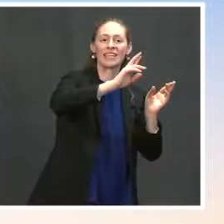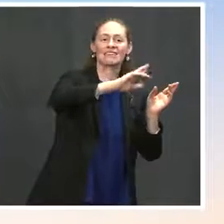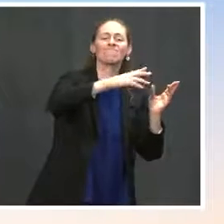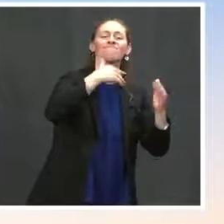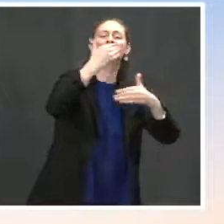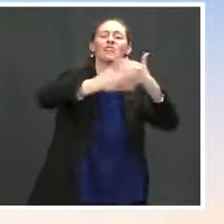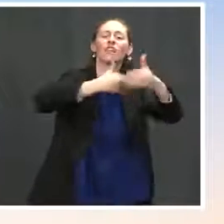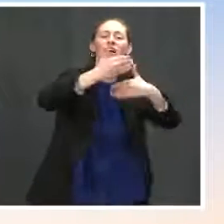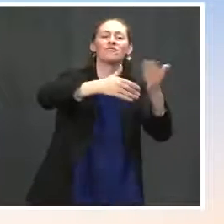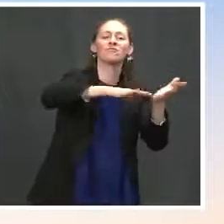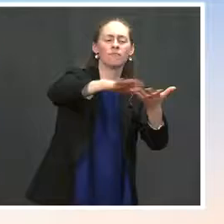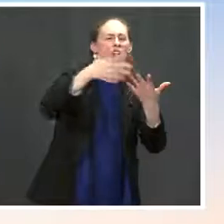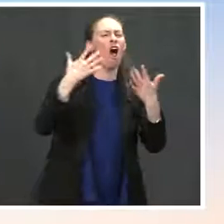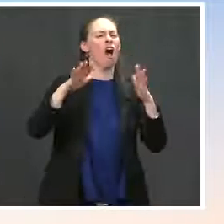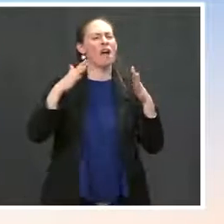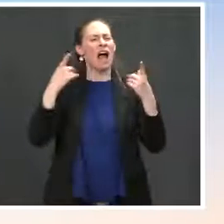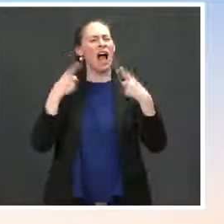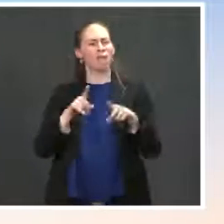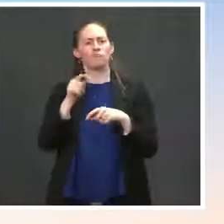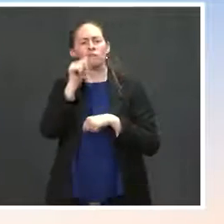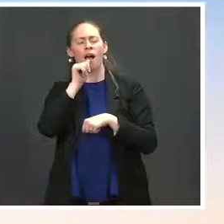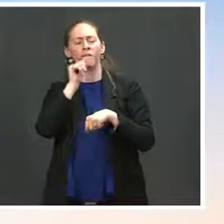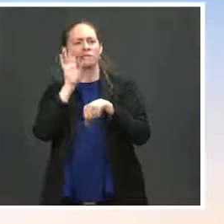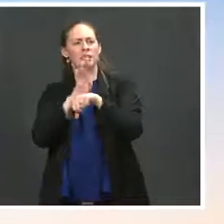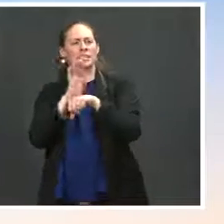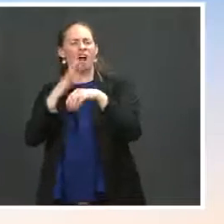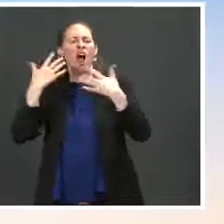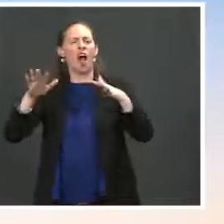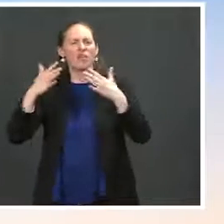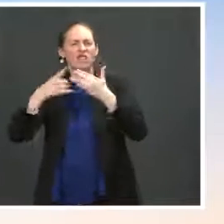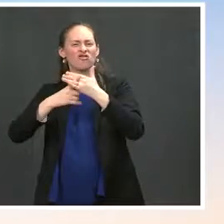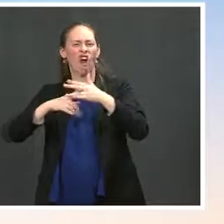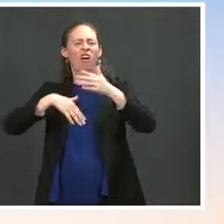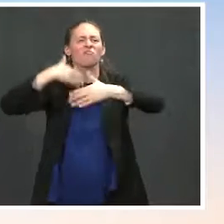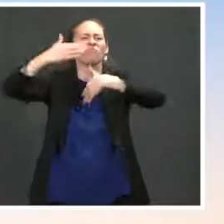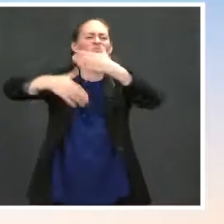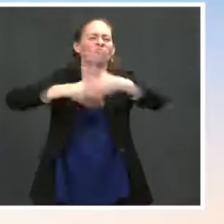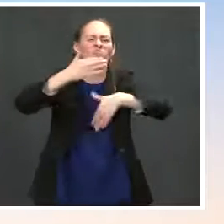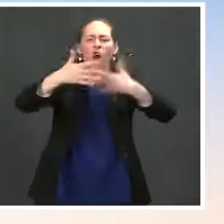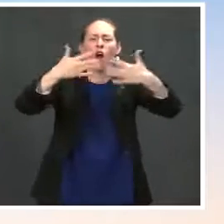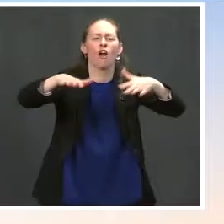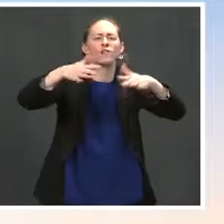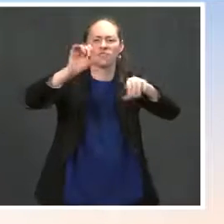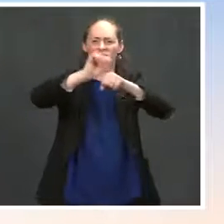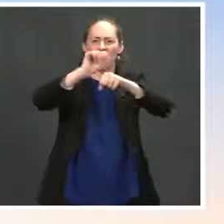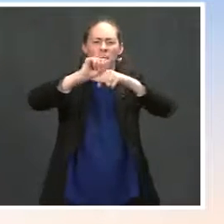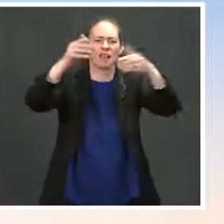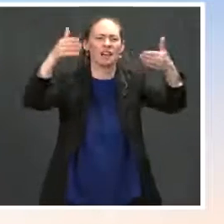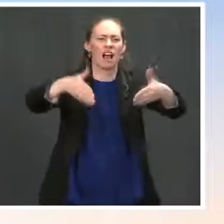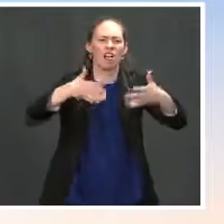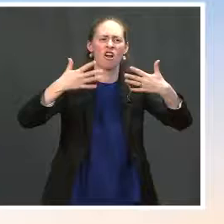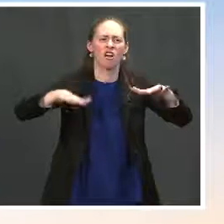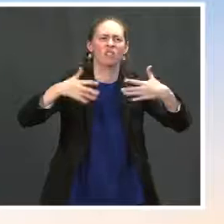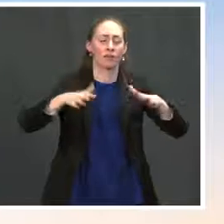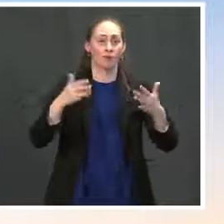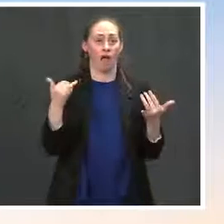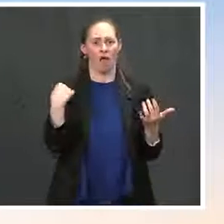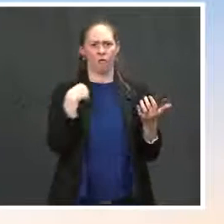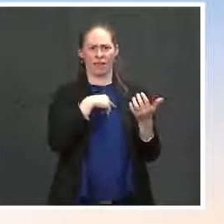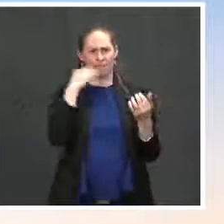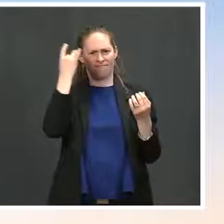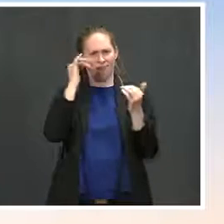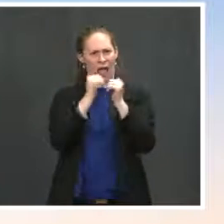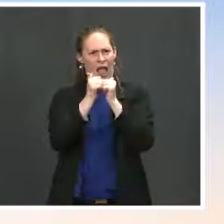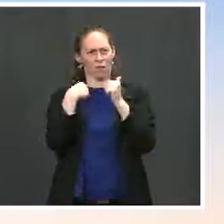already where the private sector is going. This is already where the jobs are in the future. So what we're really questioning now is how we can